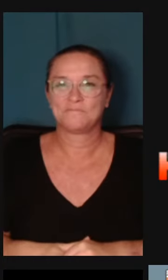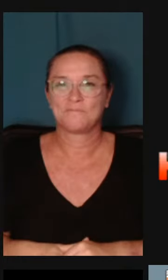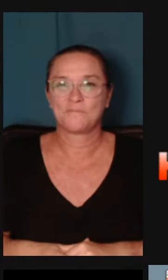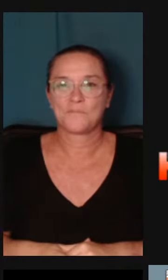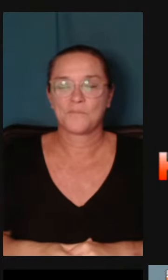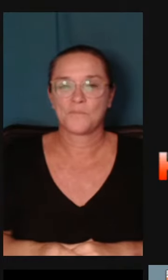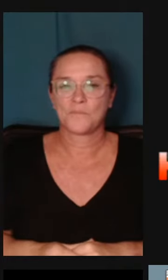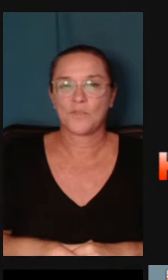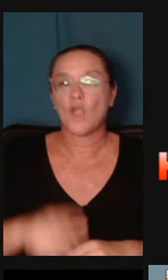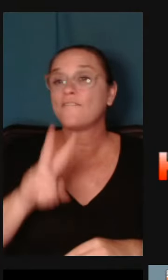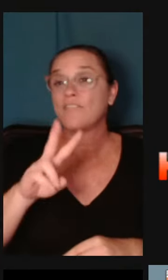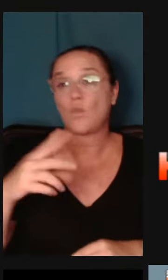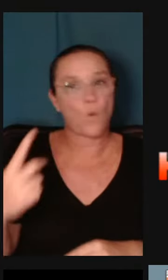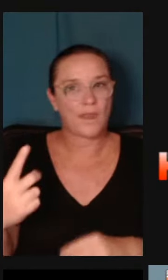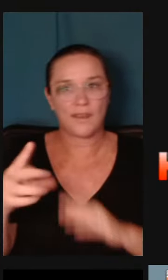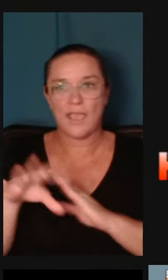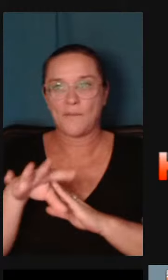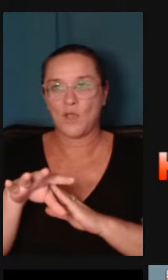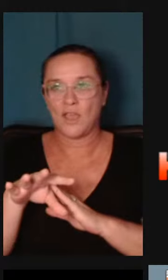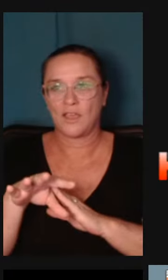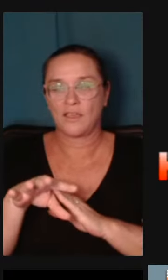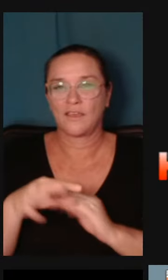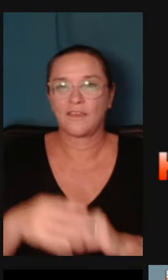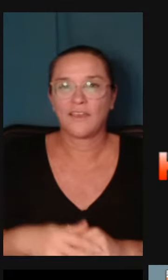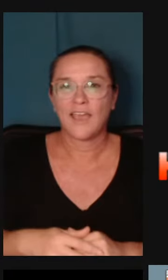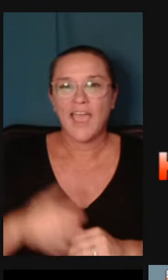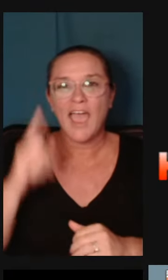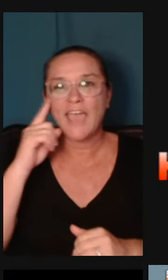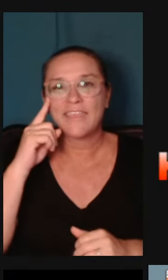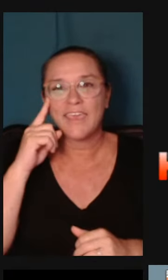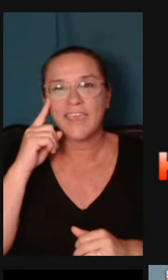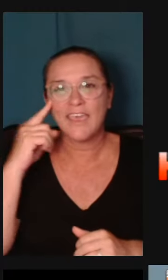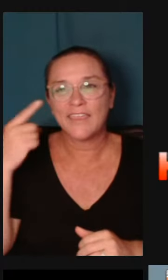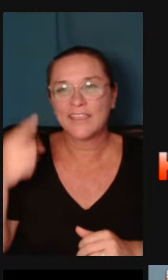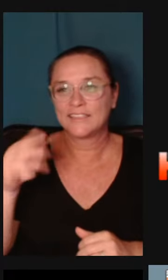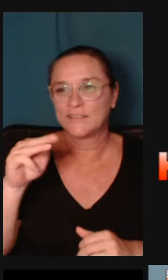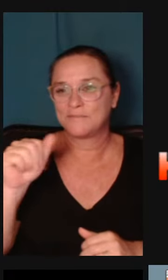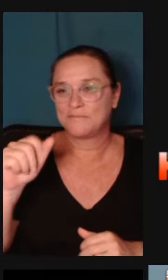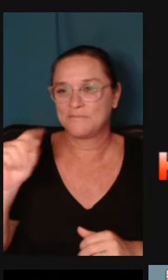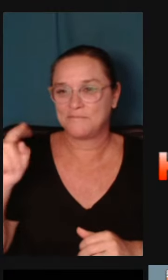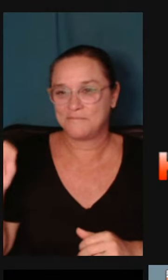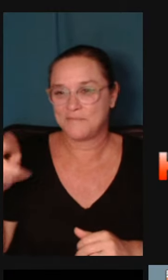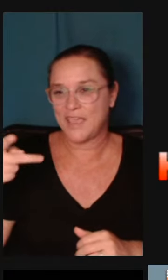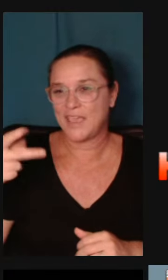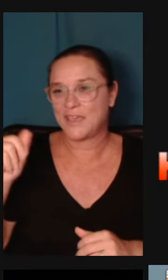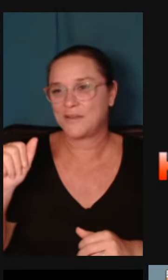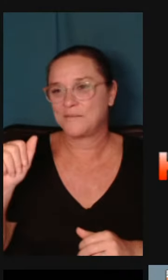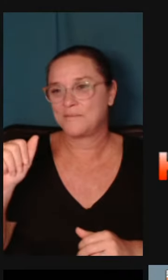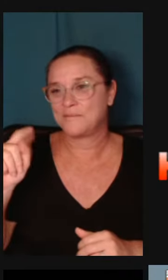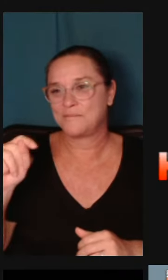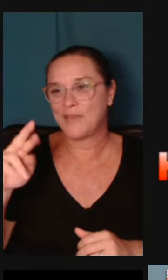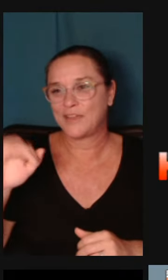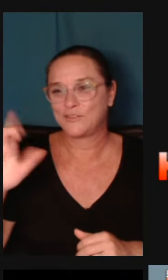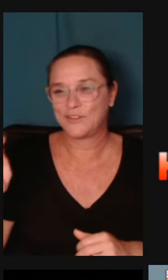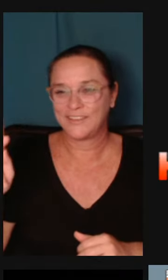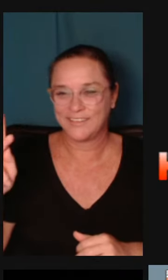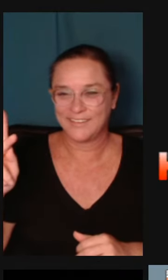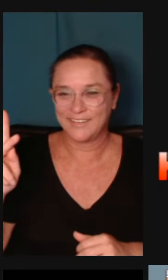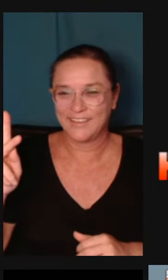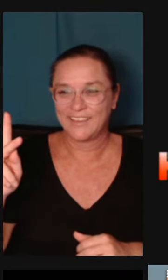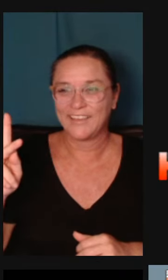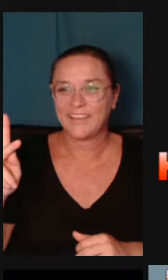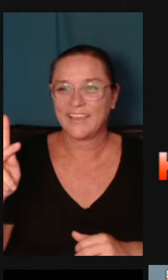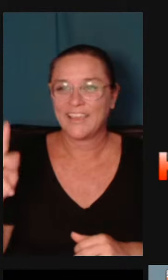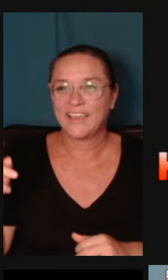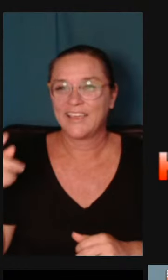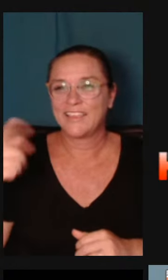the V1 cam. And I think this is Matt Patrick up there. But yeah, they